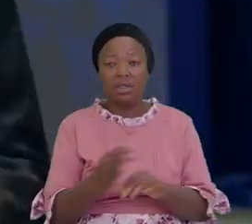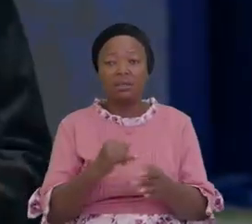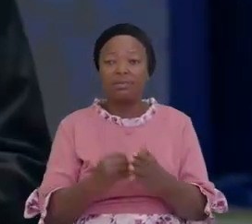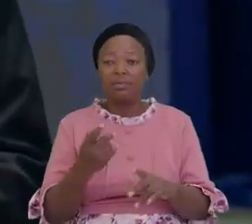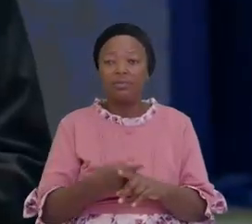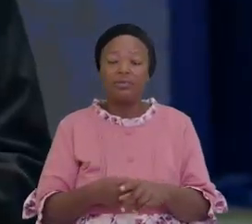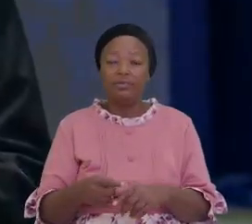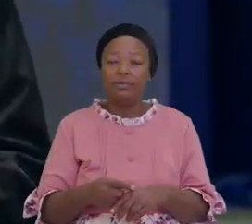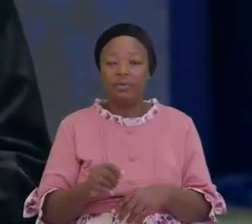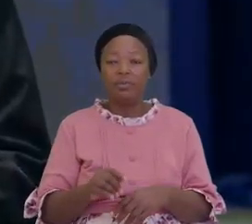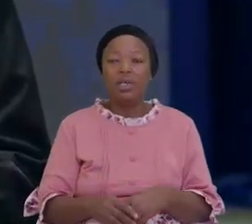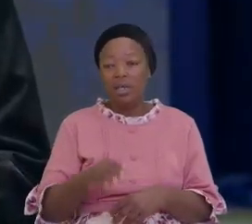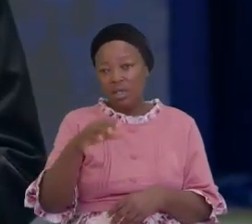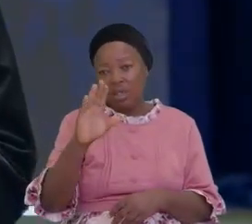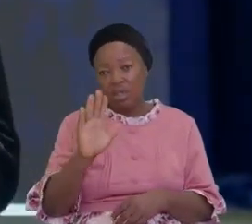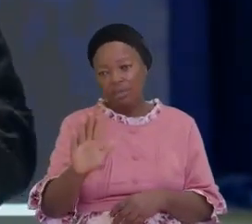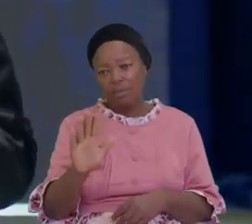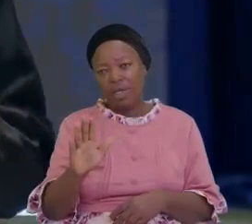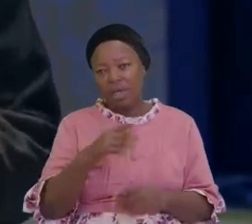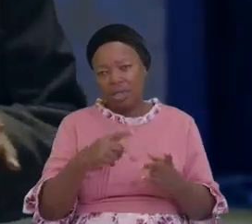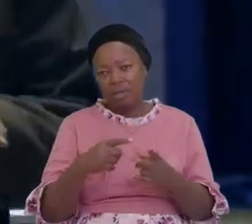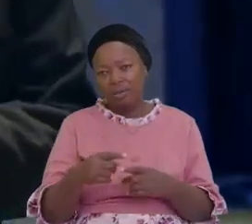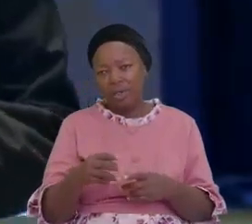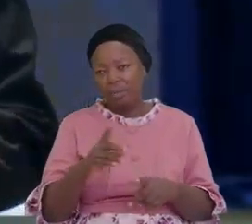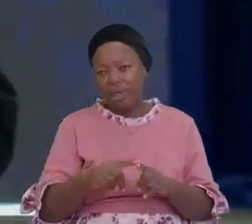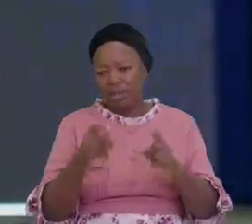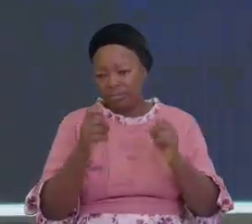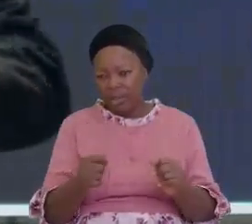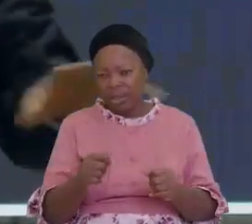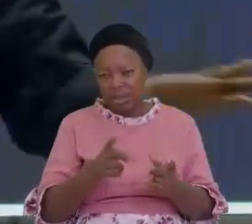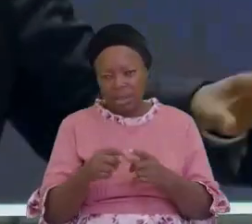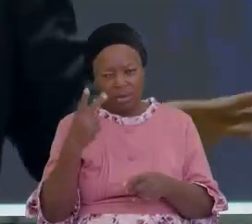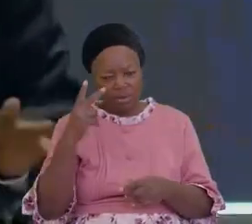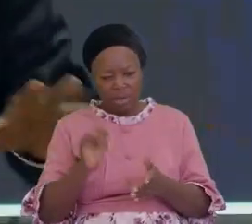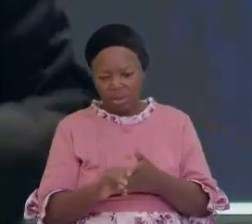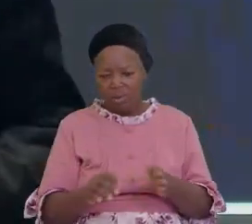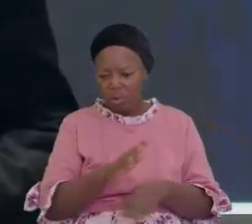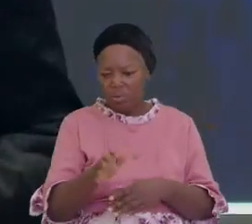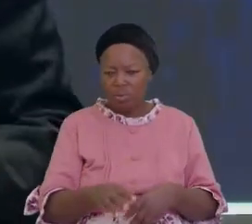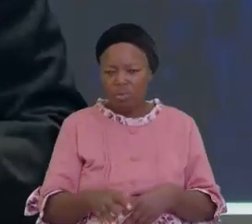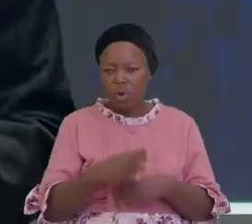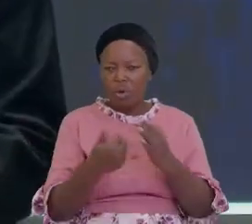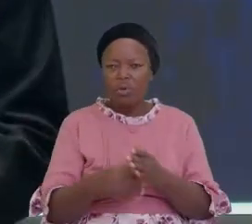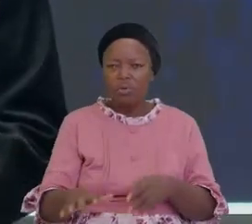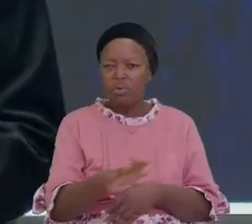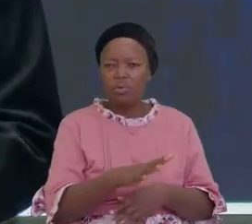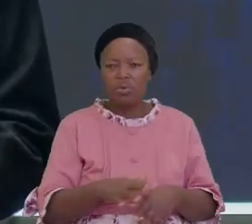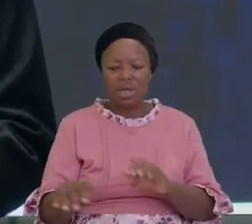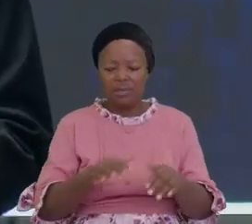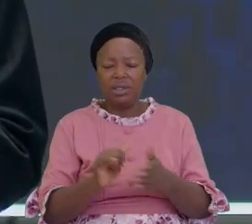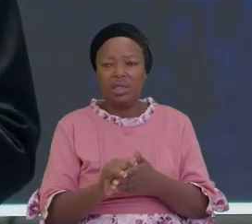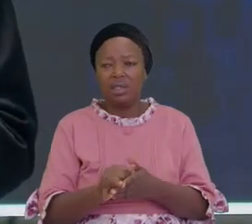them from me. But all of a sudden I saw that all those activities I was into,